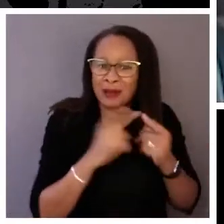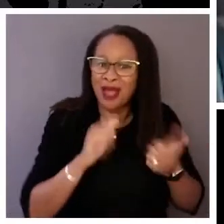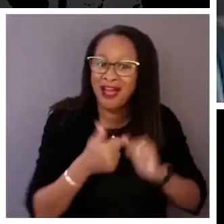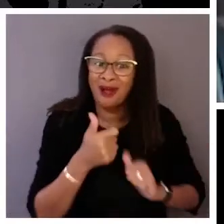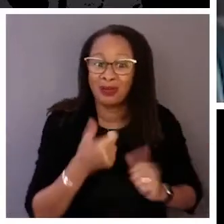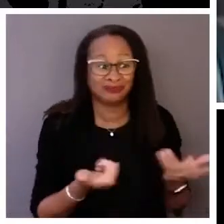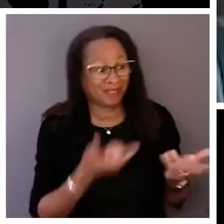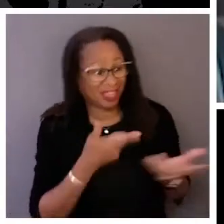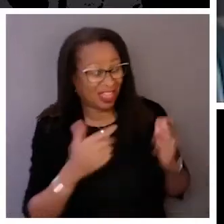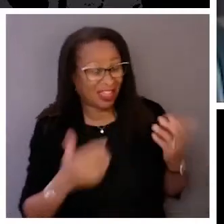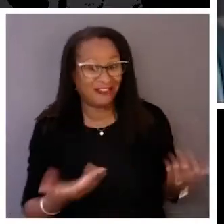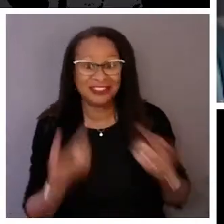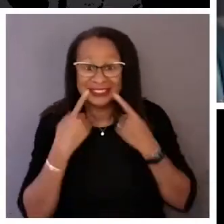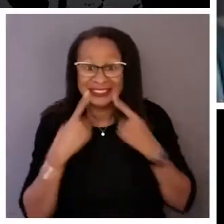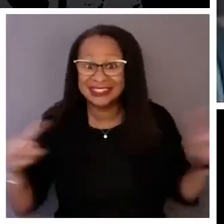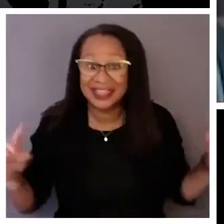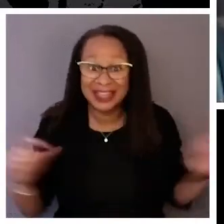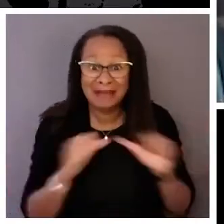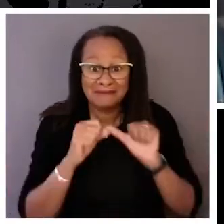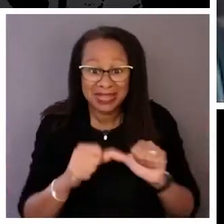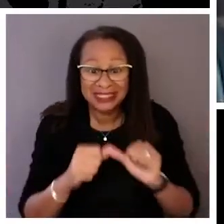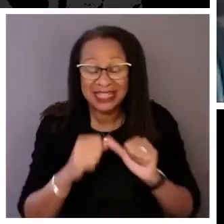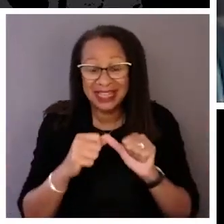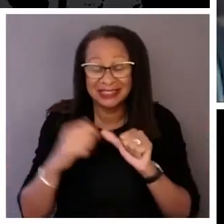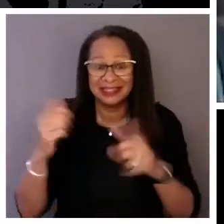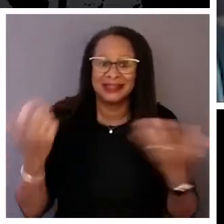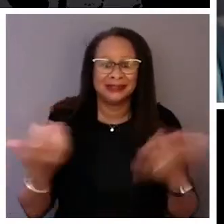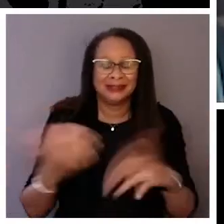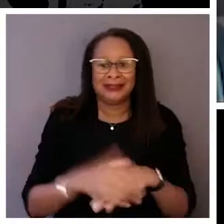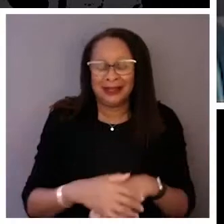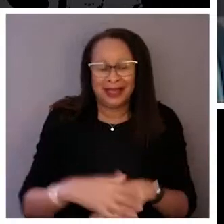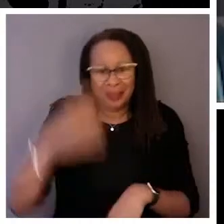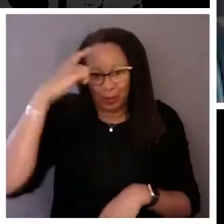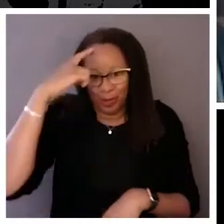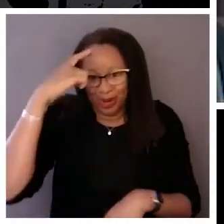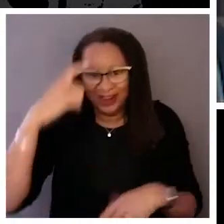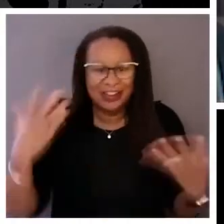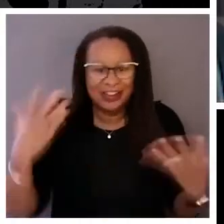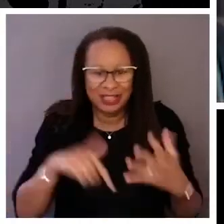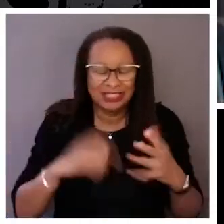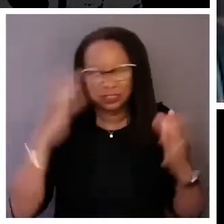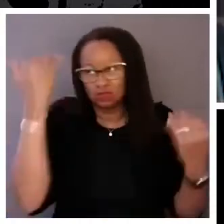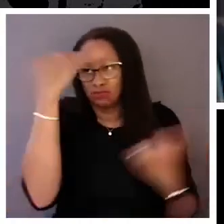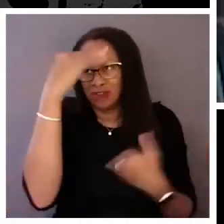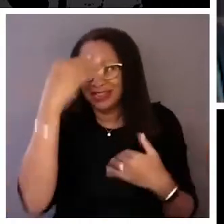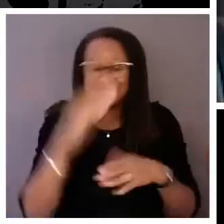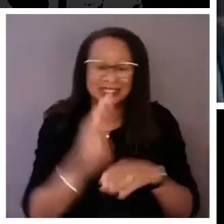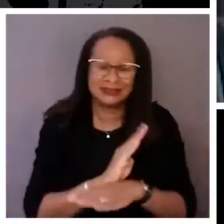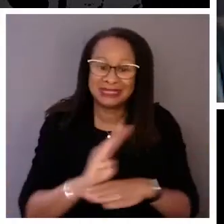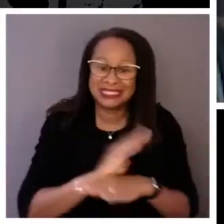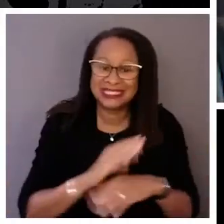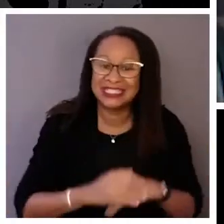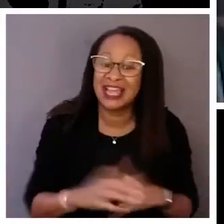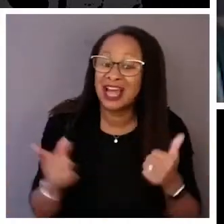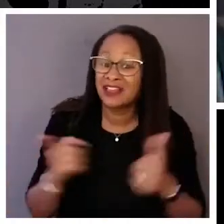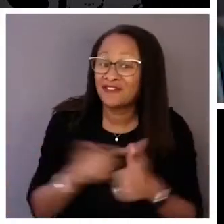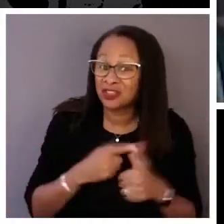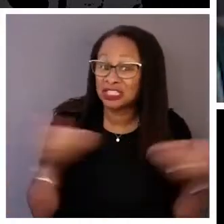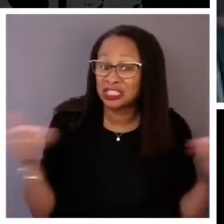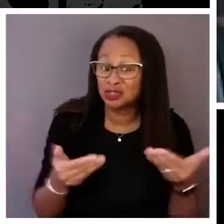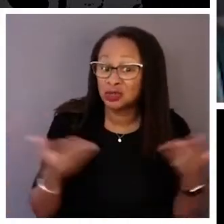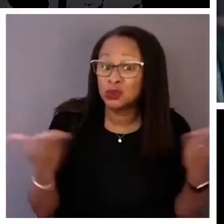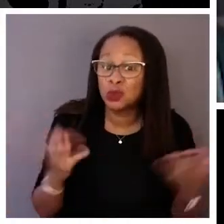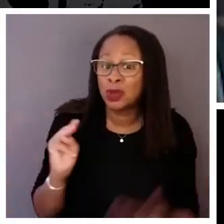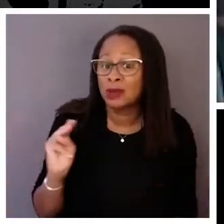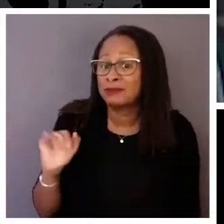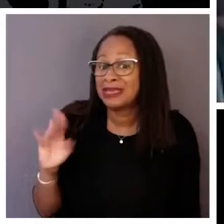them and find out how they actually have maintained sanity in this insane business. So let me introduce first Mimi.